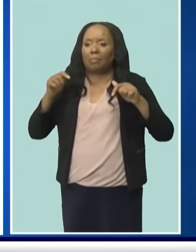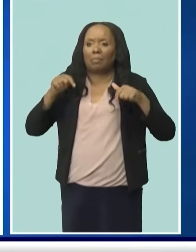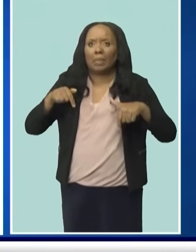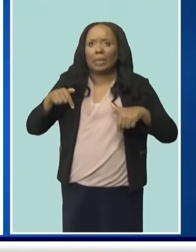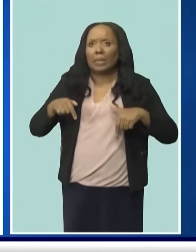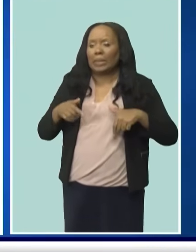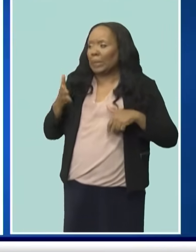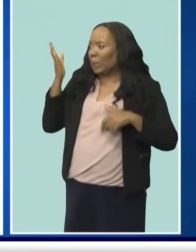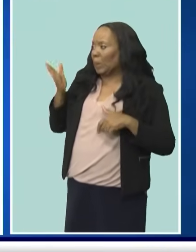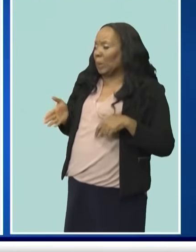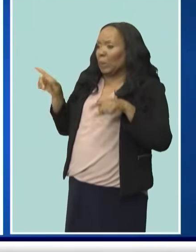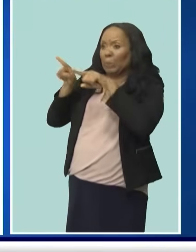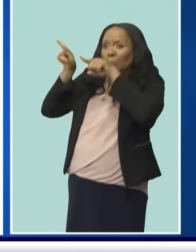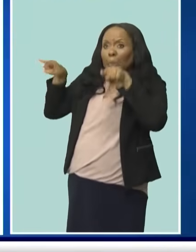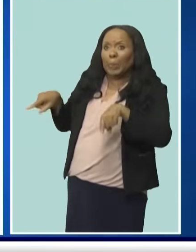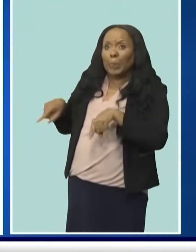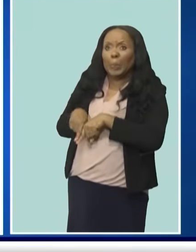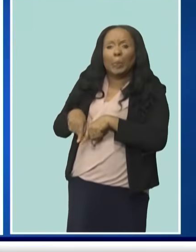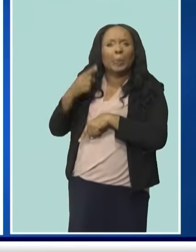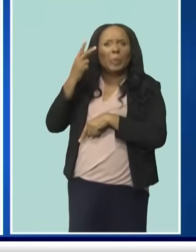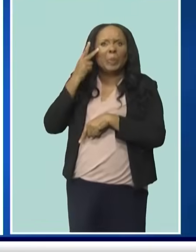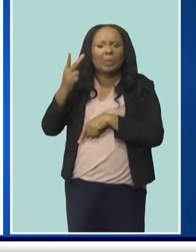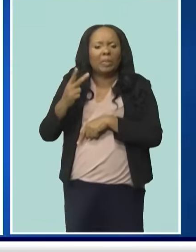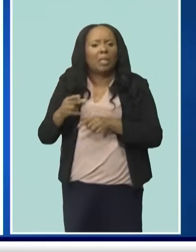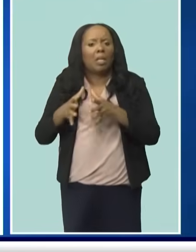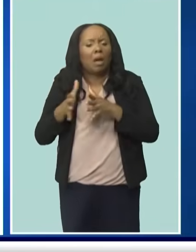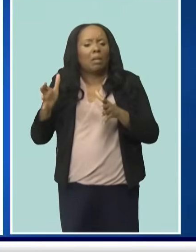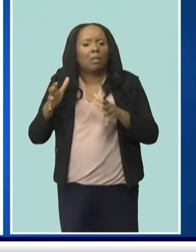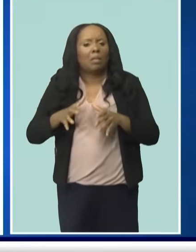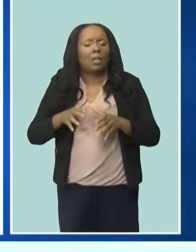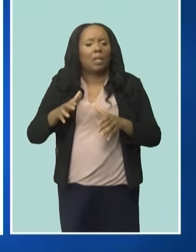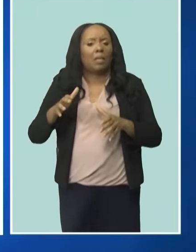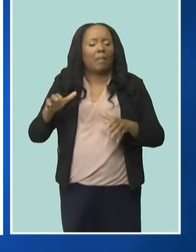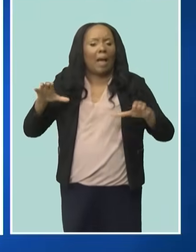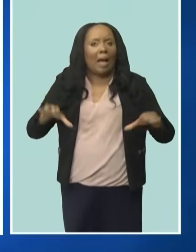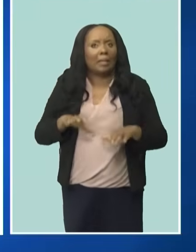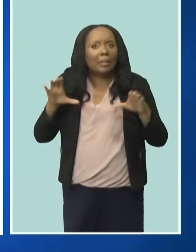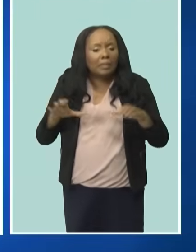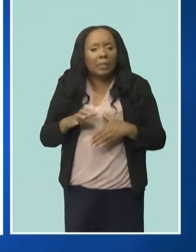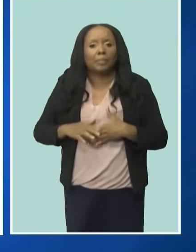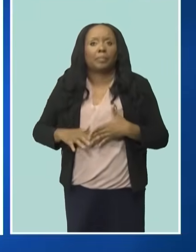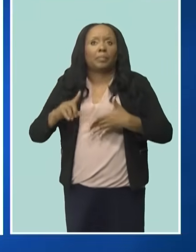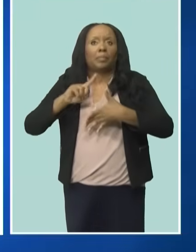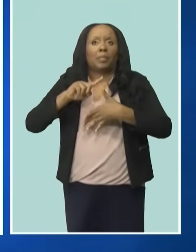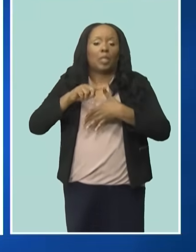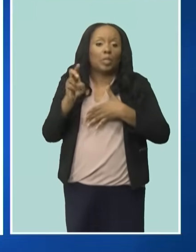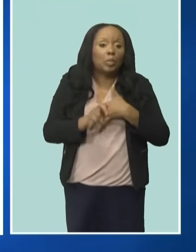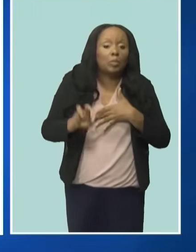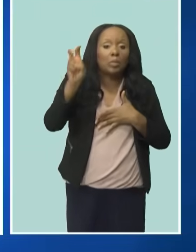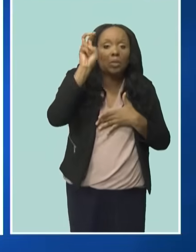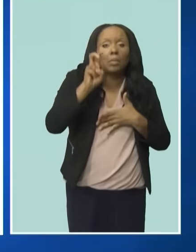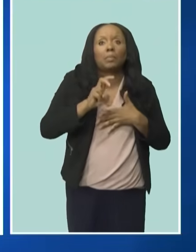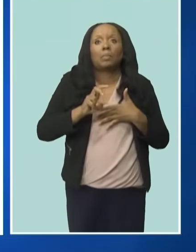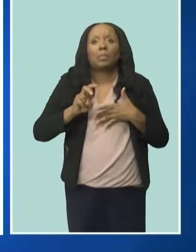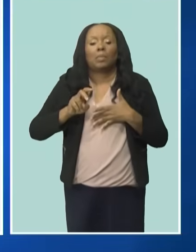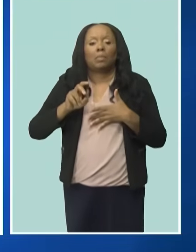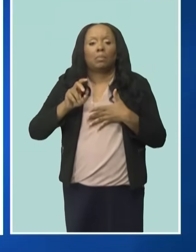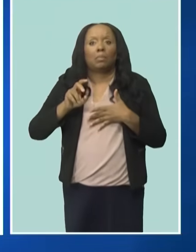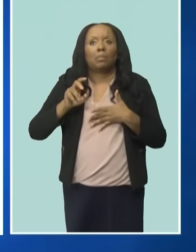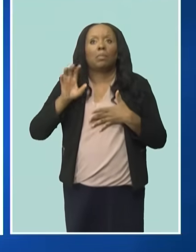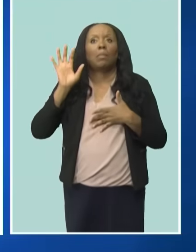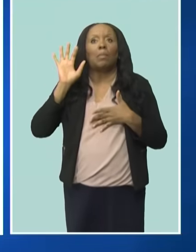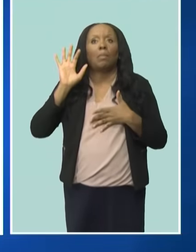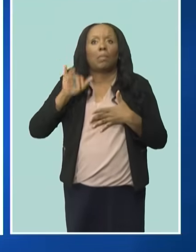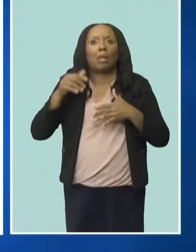with activity rising across. The performance on the tourism contributed increased